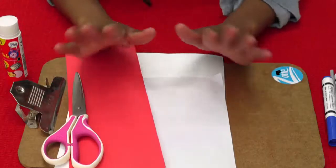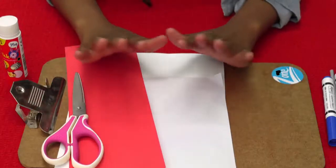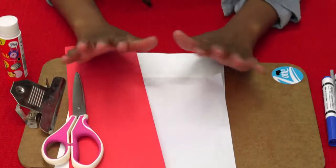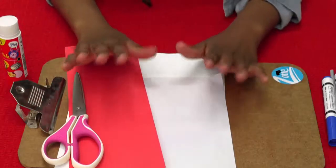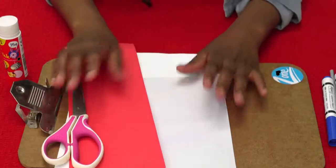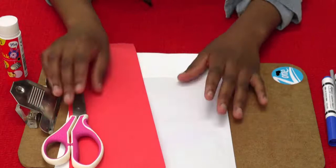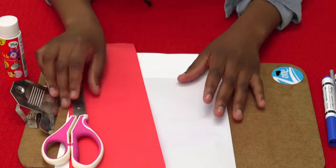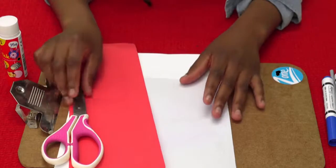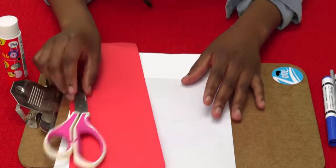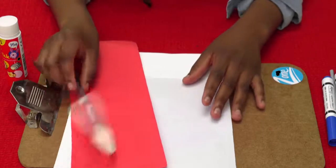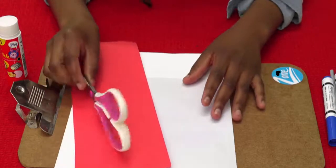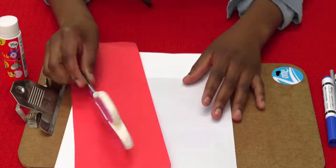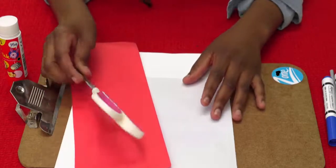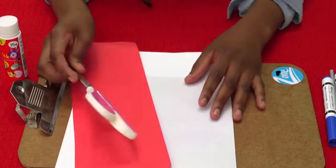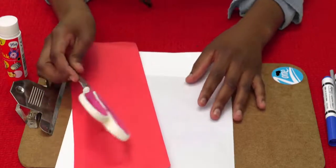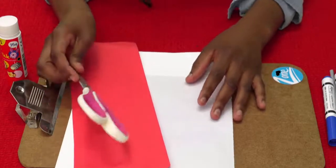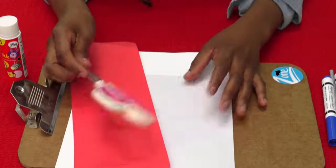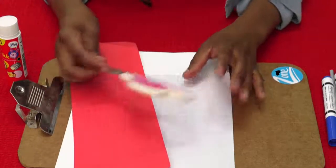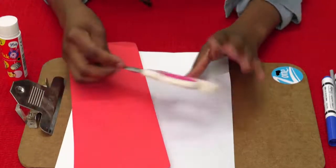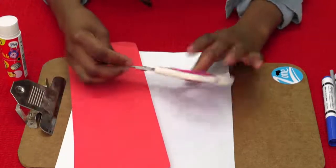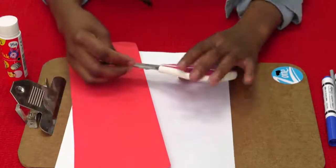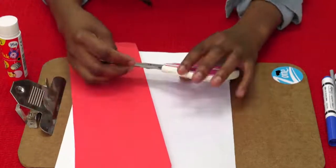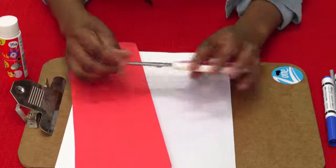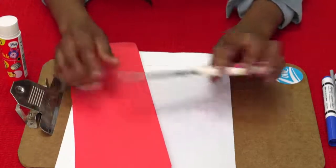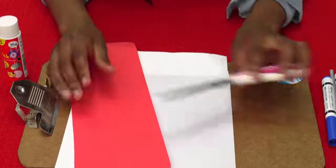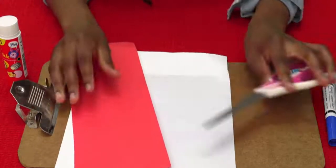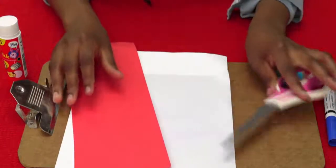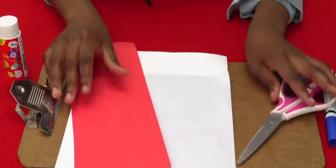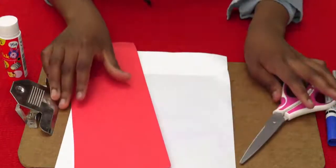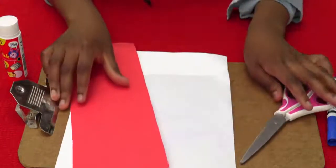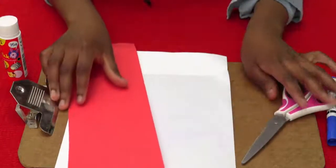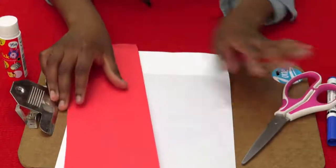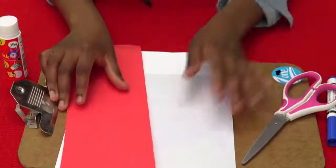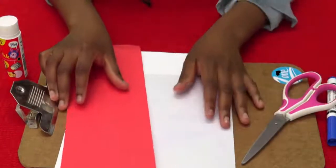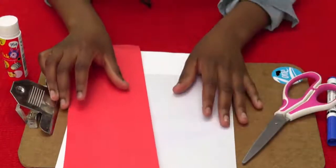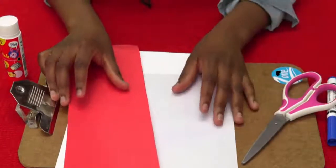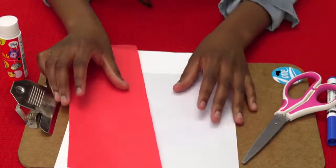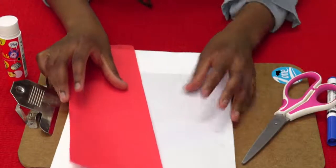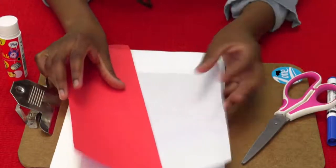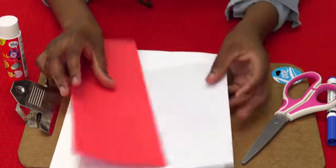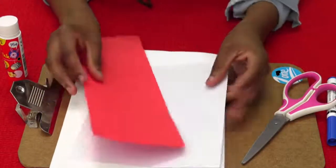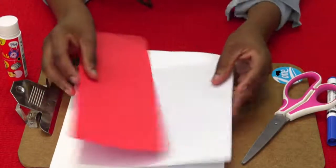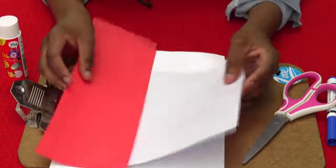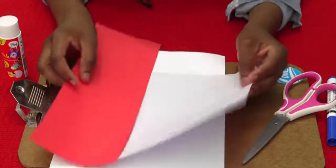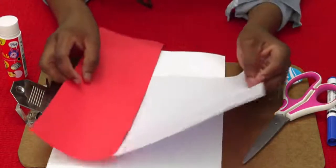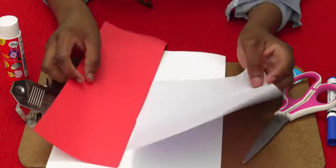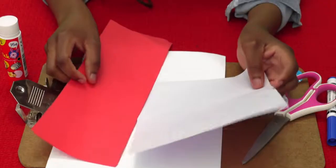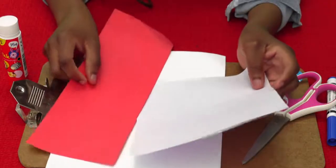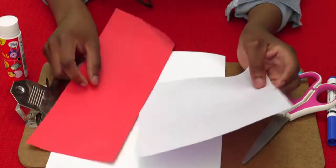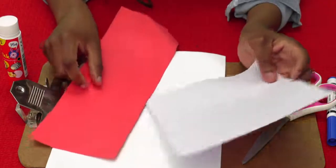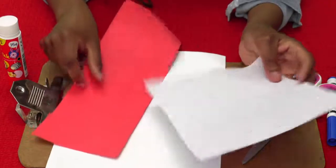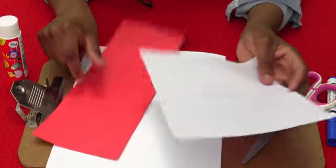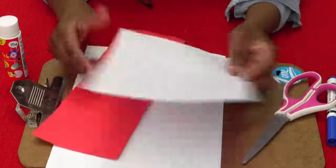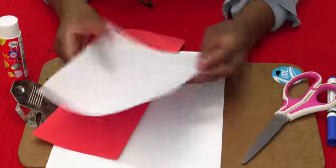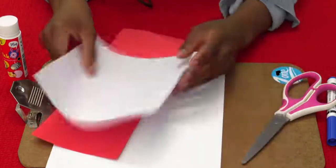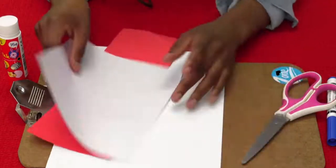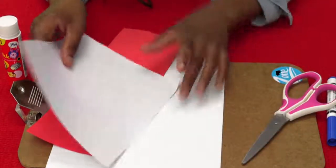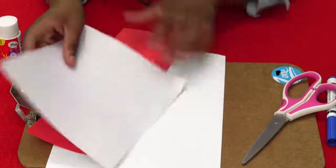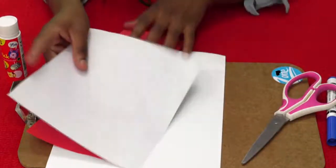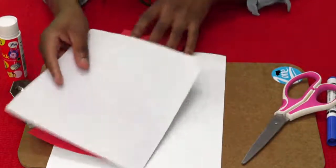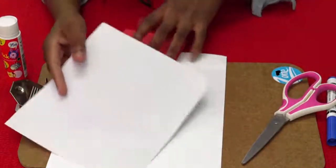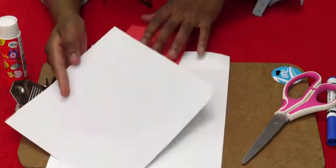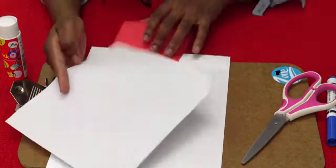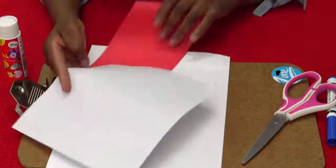Hi friends, welcome back to Arts and Craft. Today we are drawing a flower. As you can see in front of me, I have